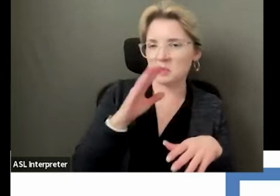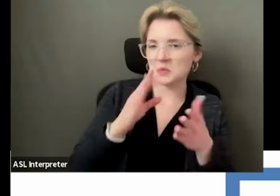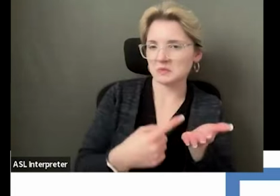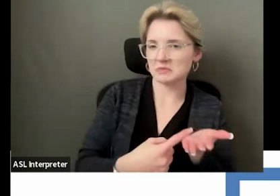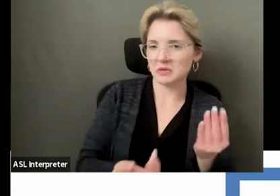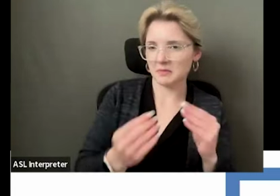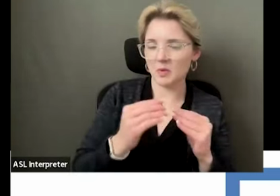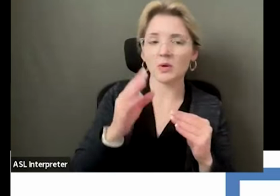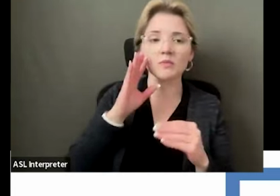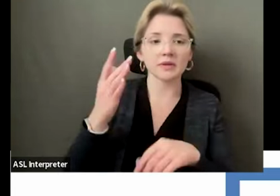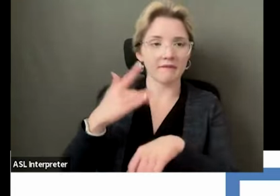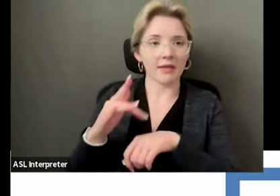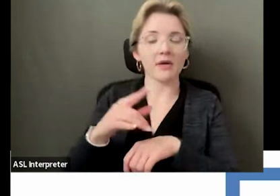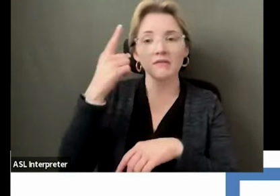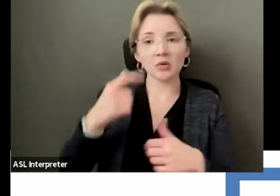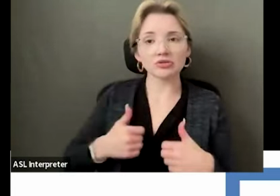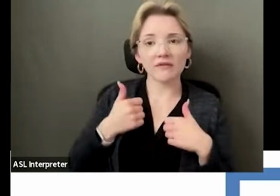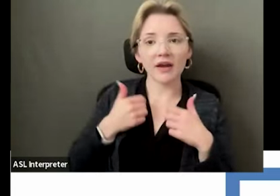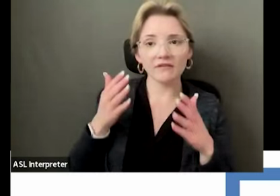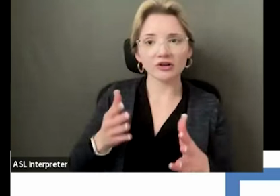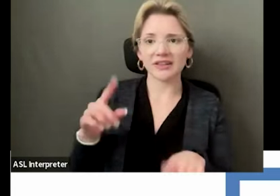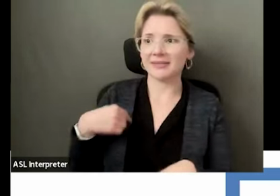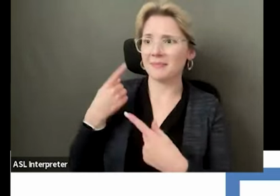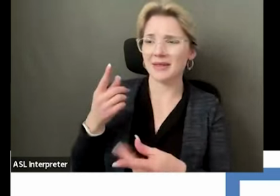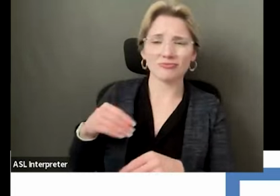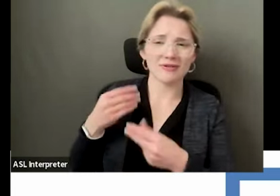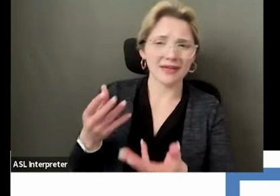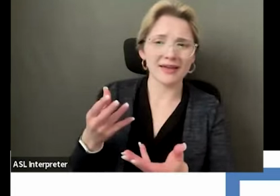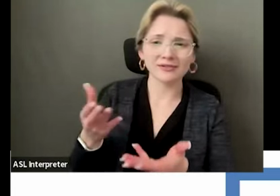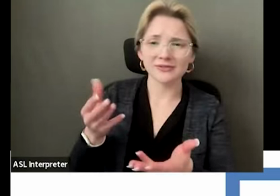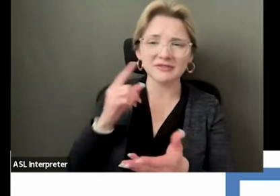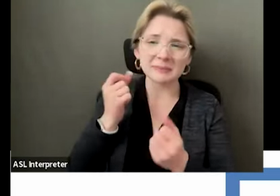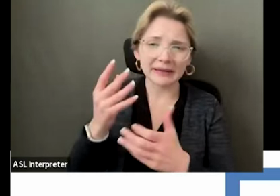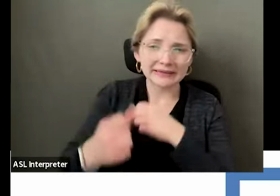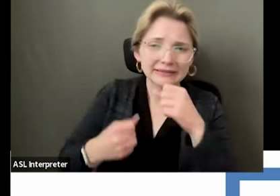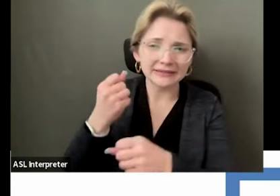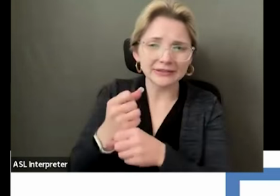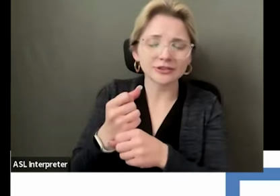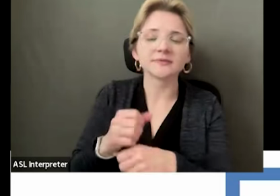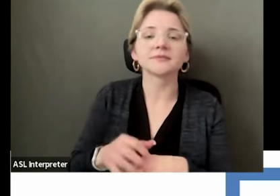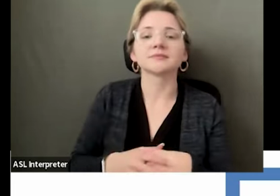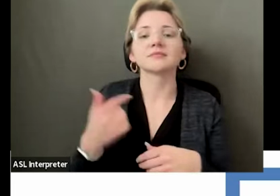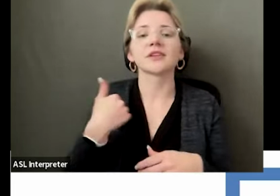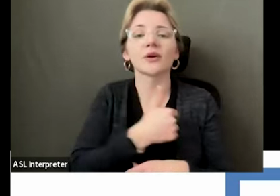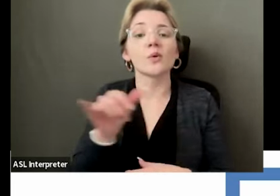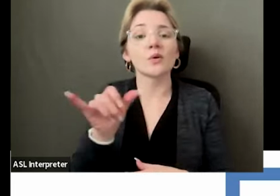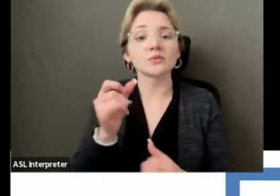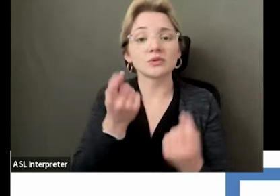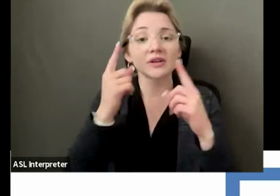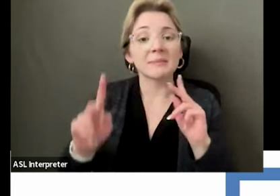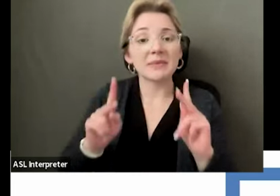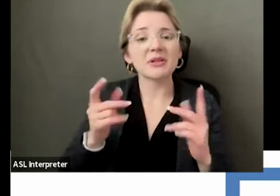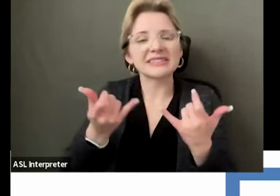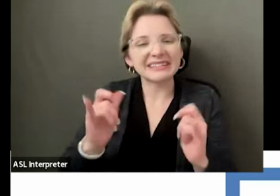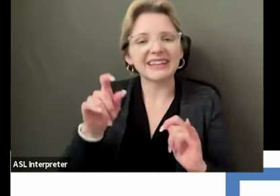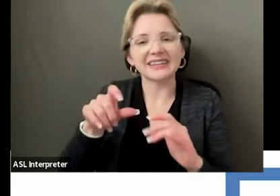available to survivors for many years. And also we know that people still need